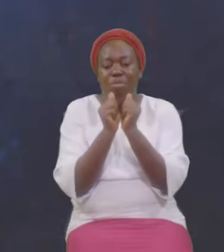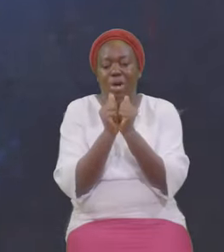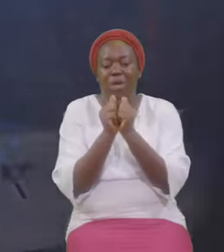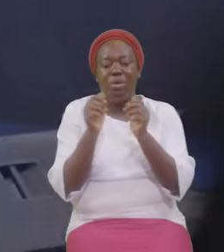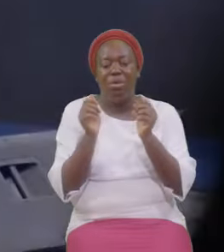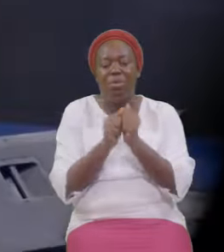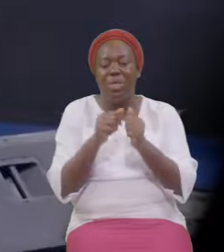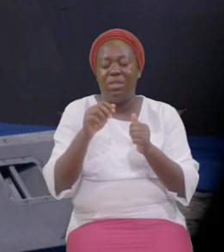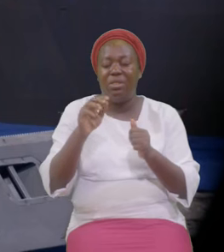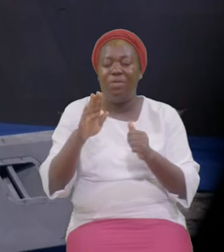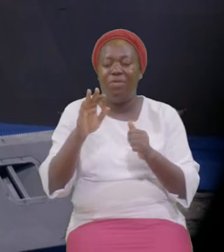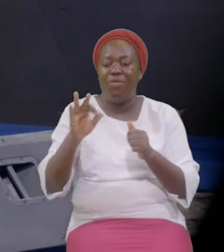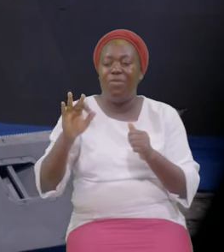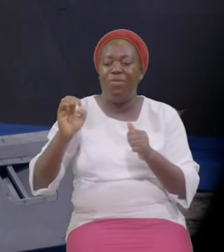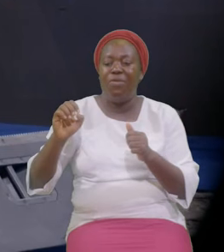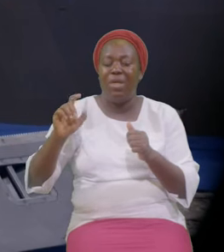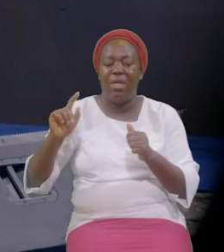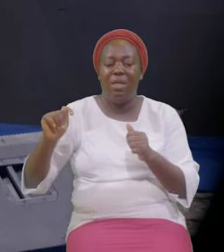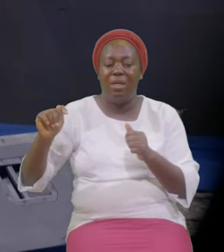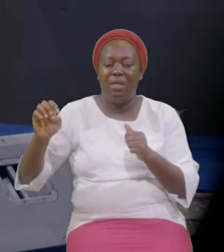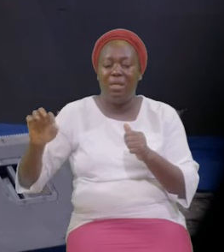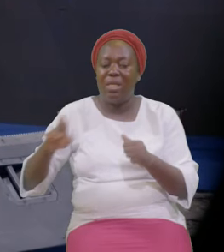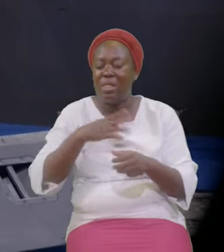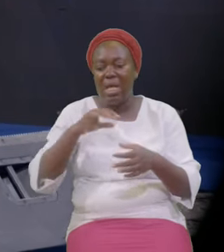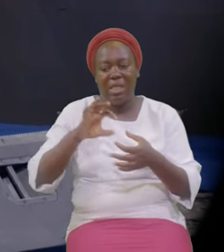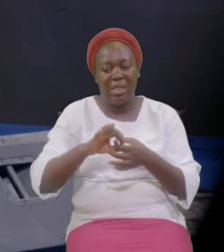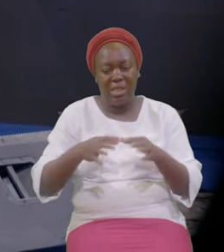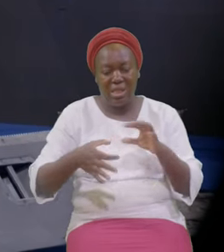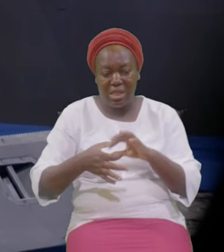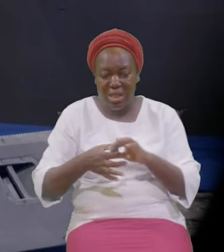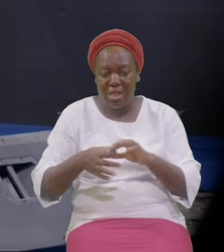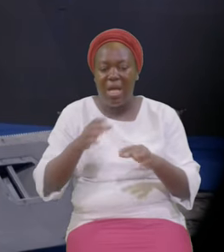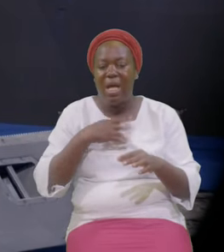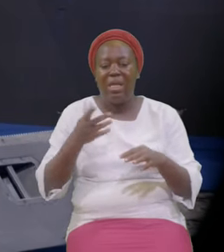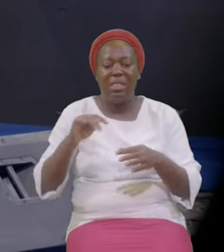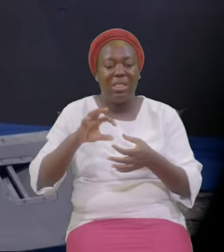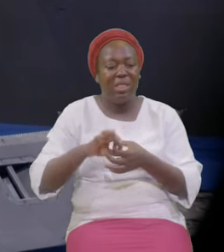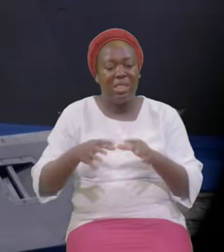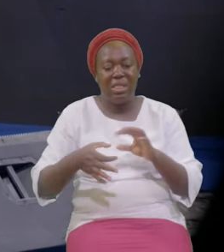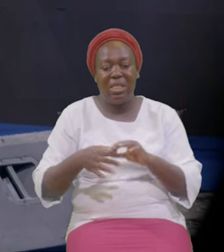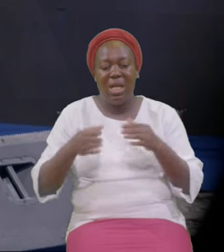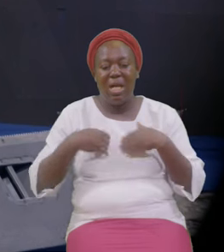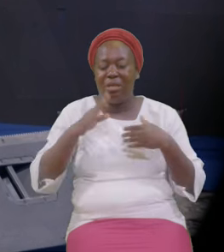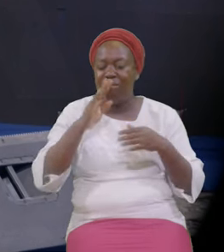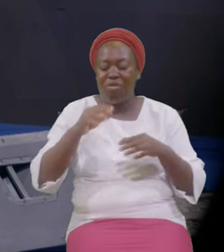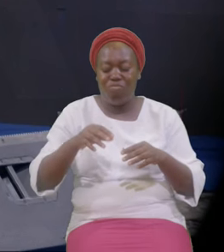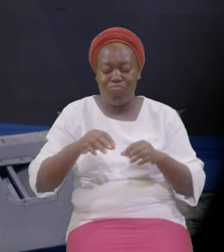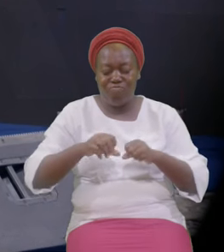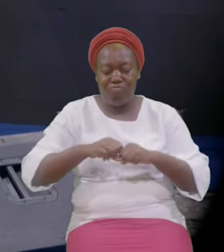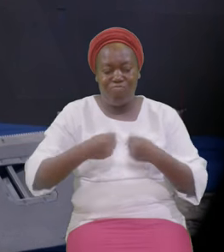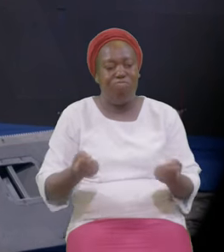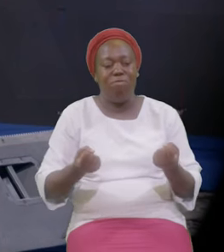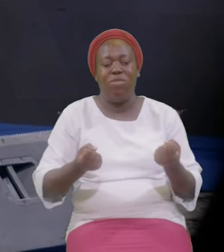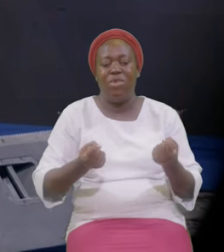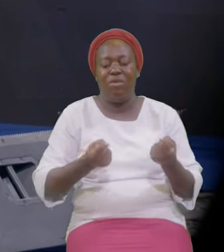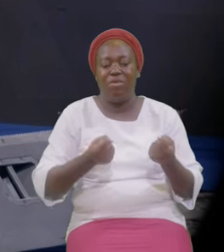fetters and chains, and the chains had been plucked asunder by